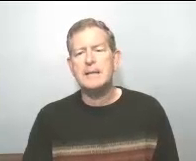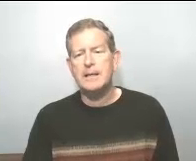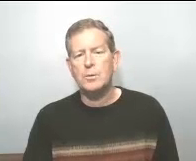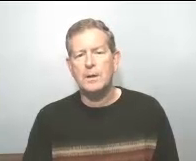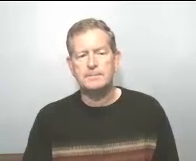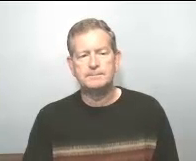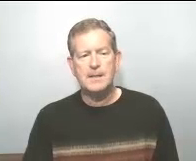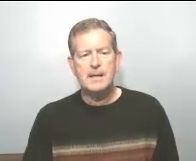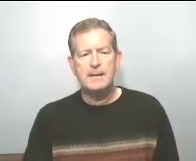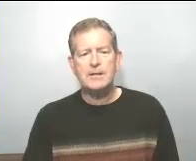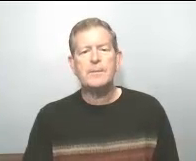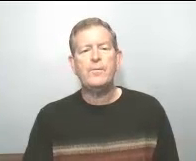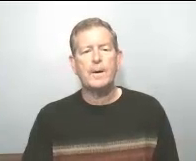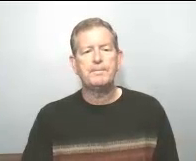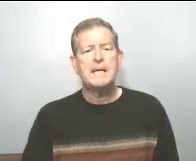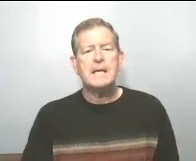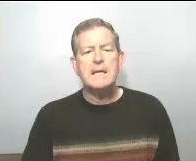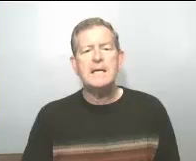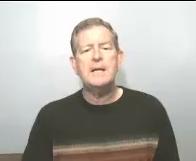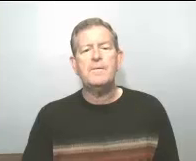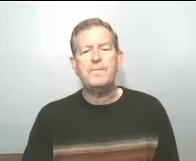pas à Détroit. Next, number 4.